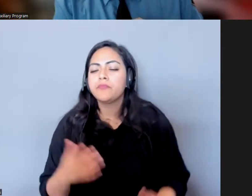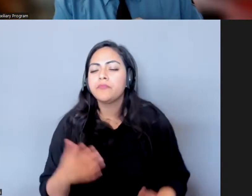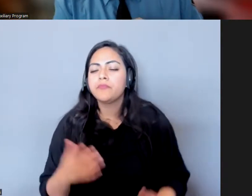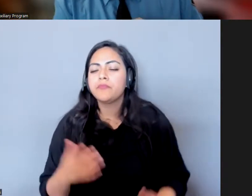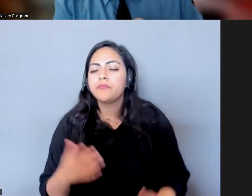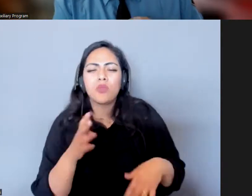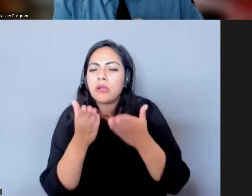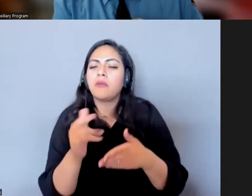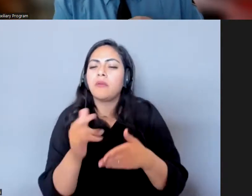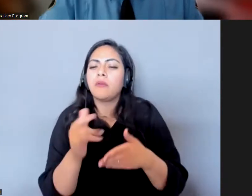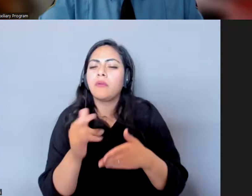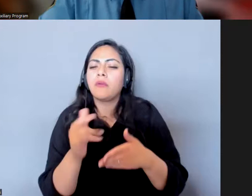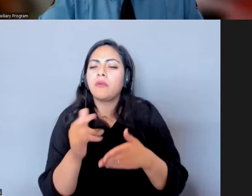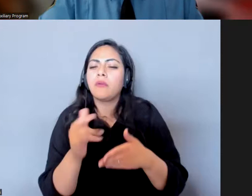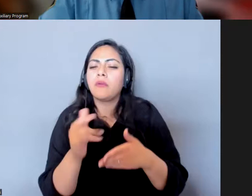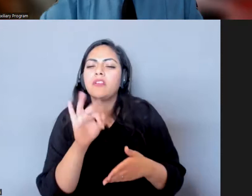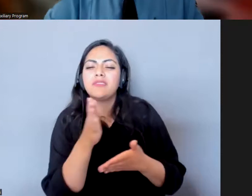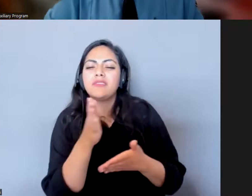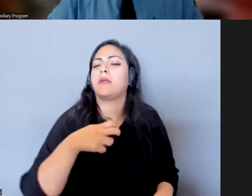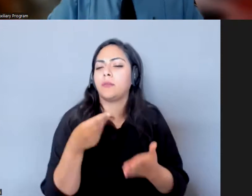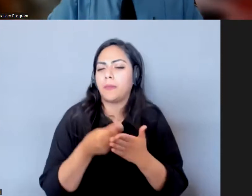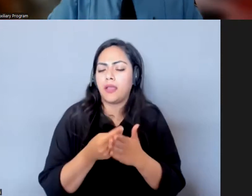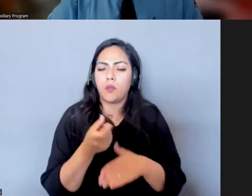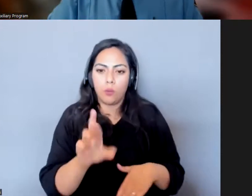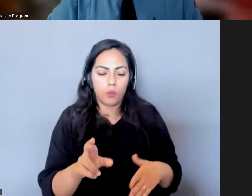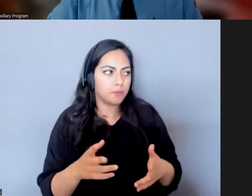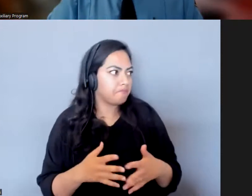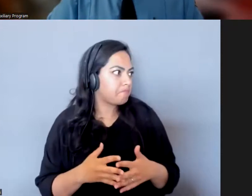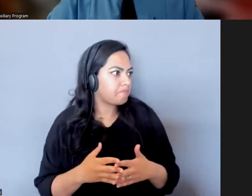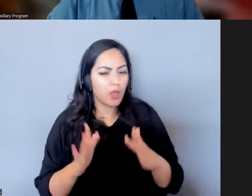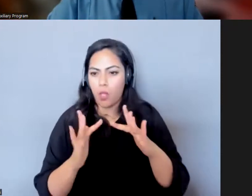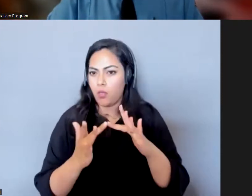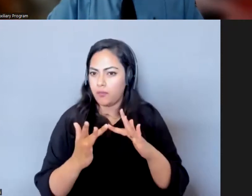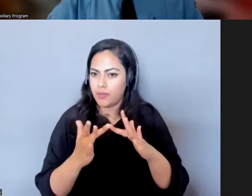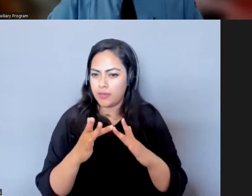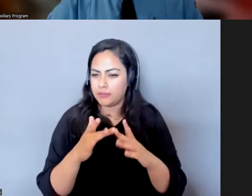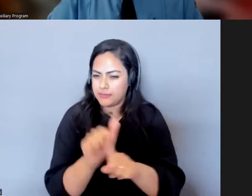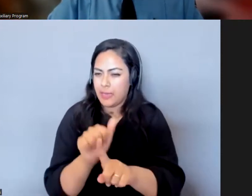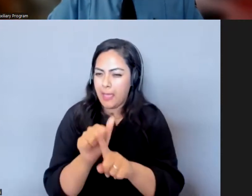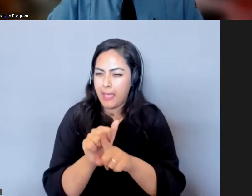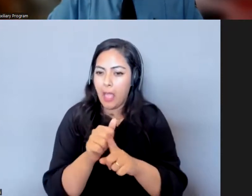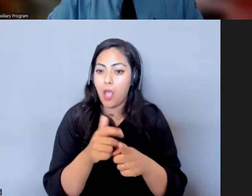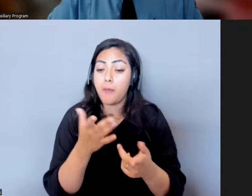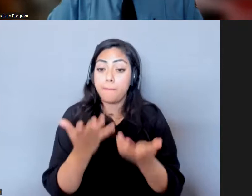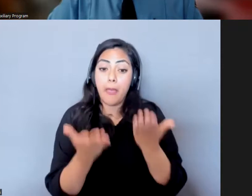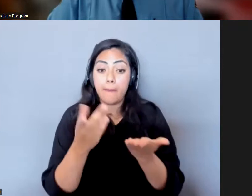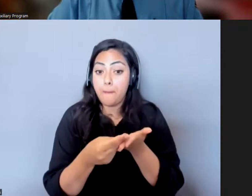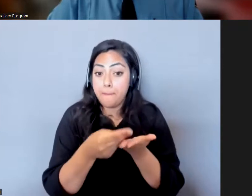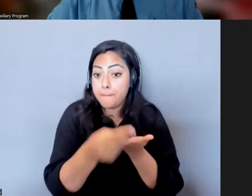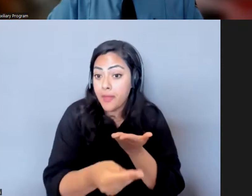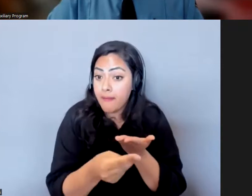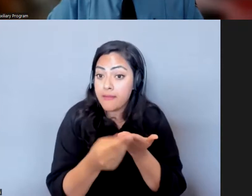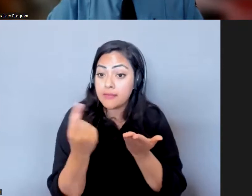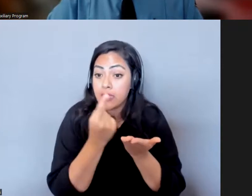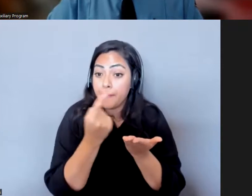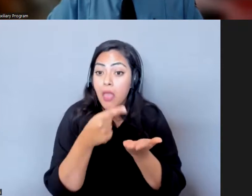or, there's a lot of scams that might happen online, where you might buy something. So I know it's a little bit off